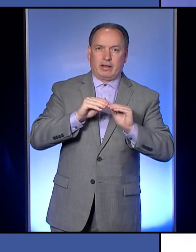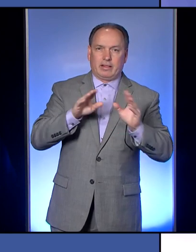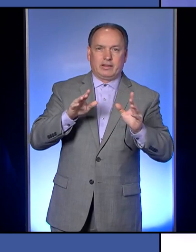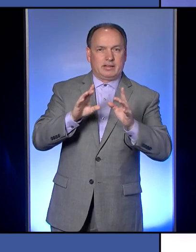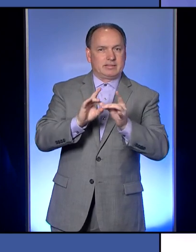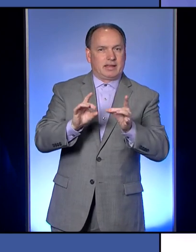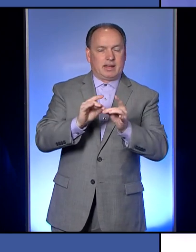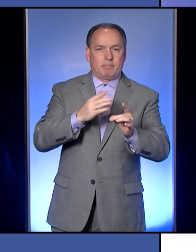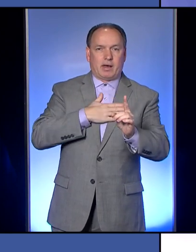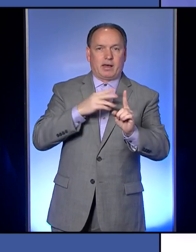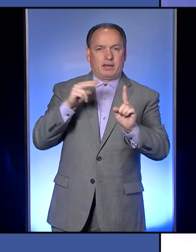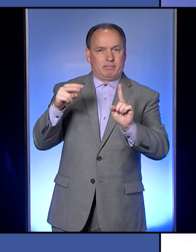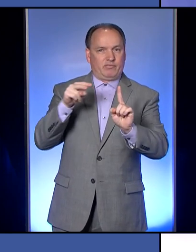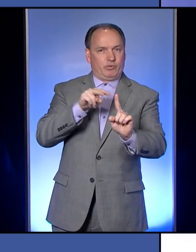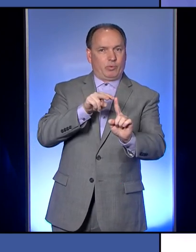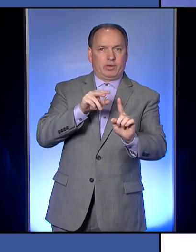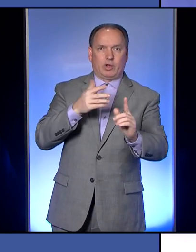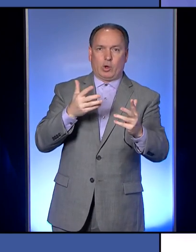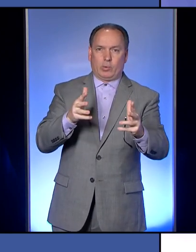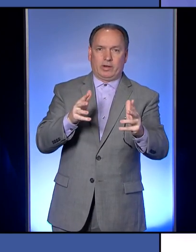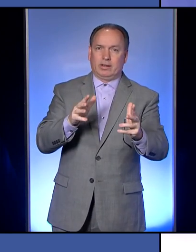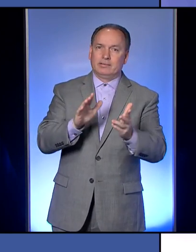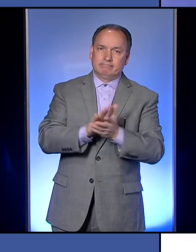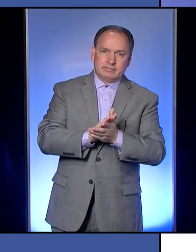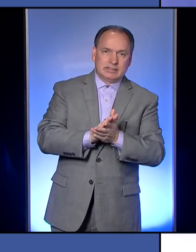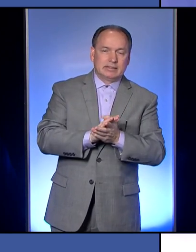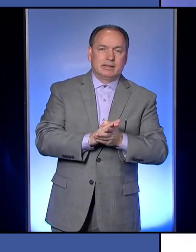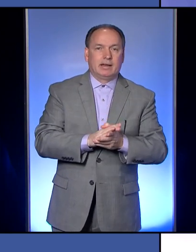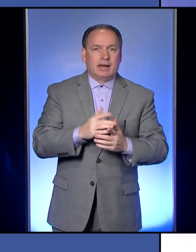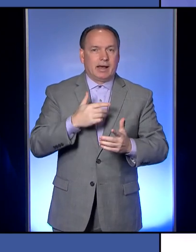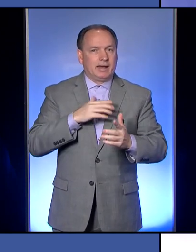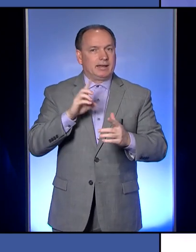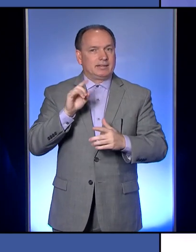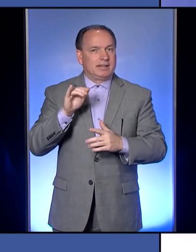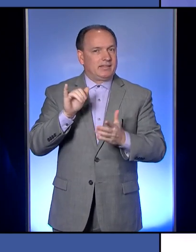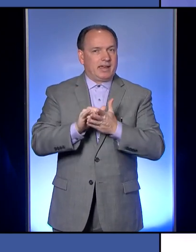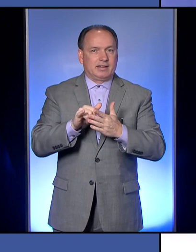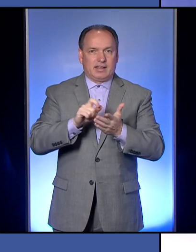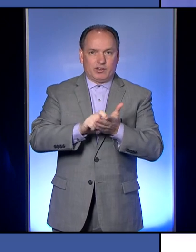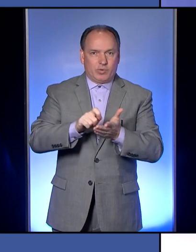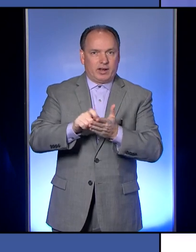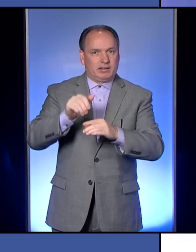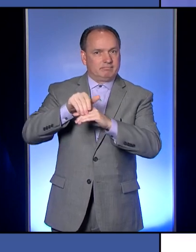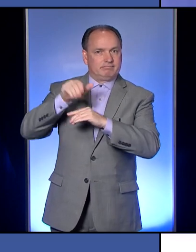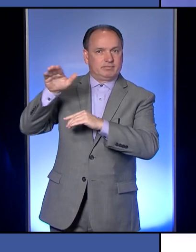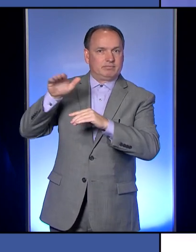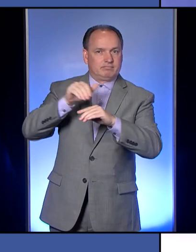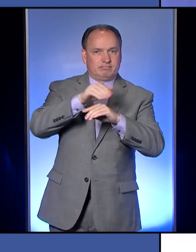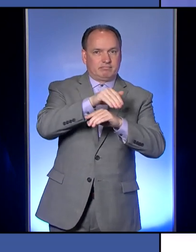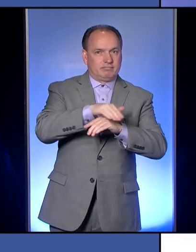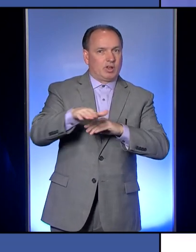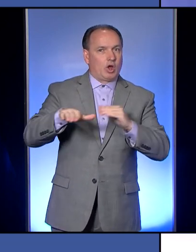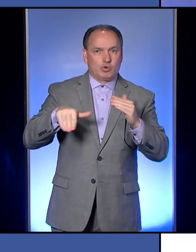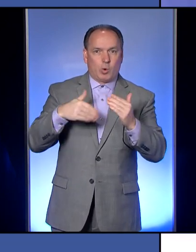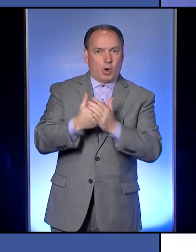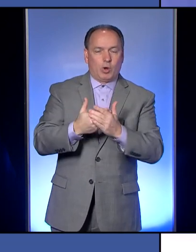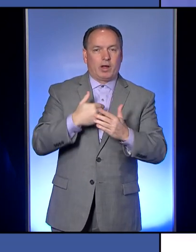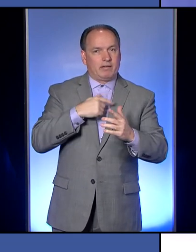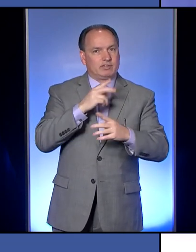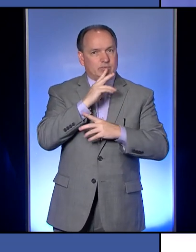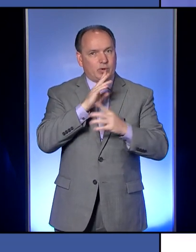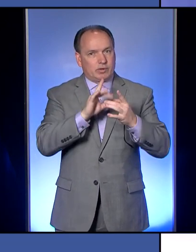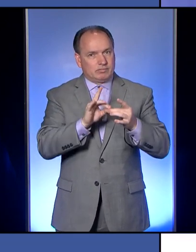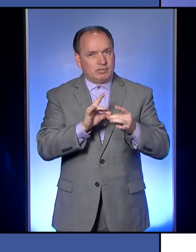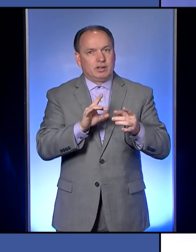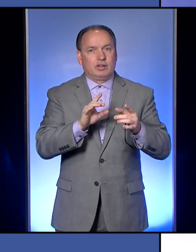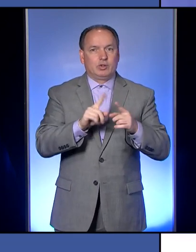stated my thoughts on this, and I did that in writing to all, and I've spoken also to